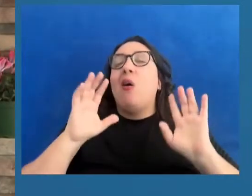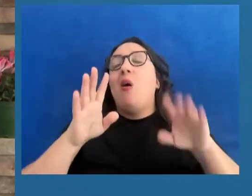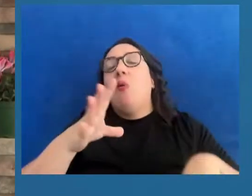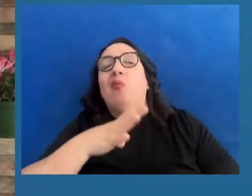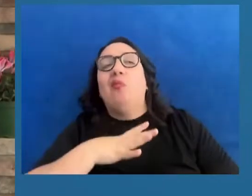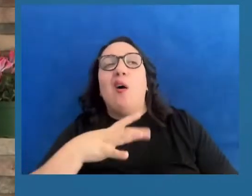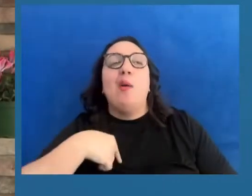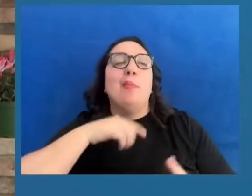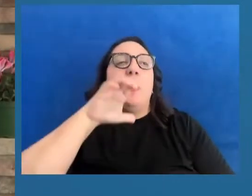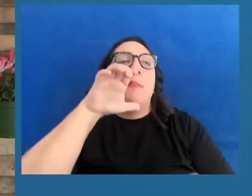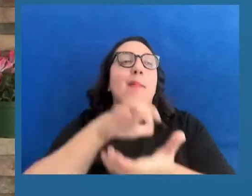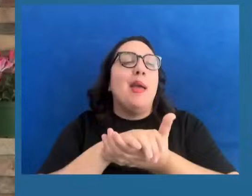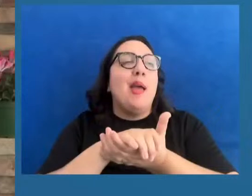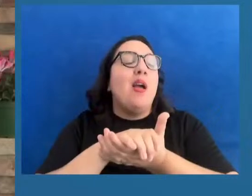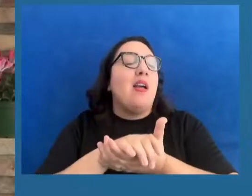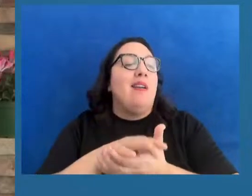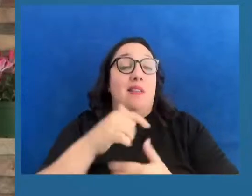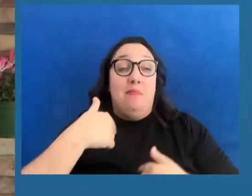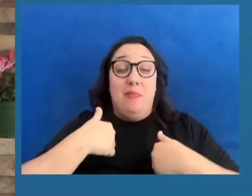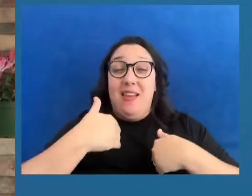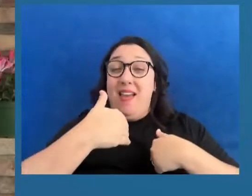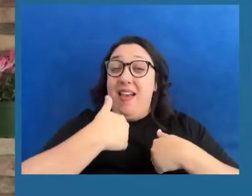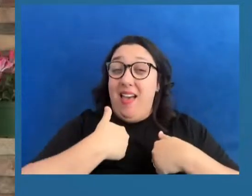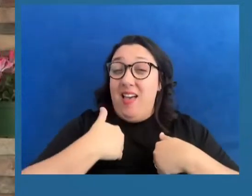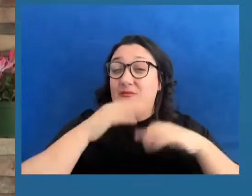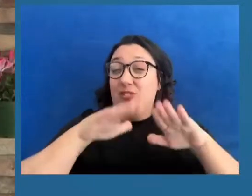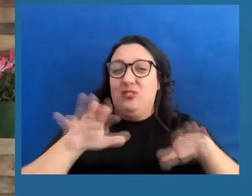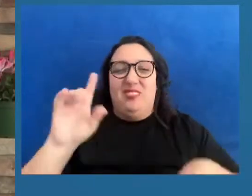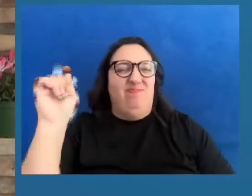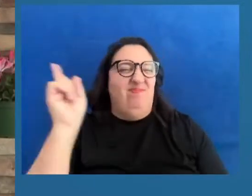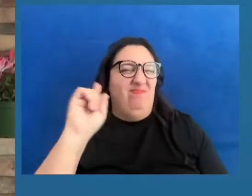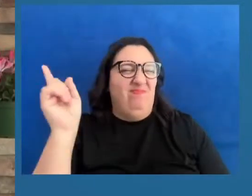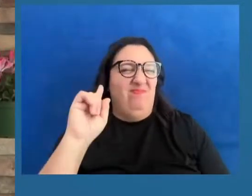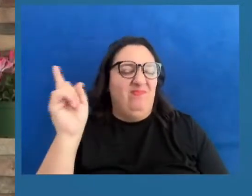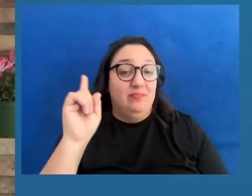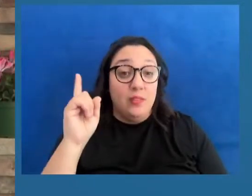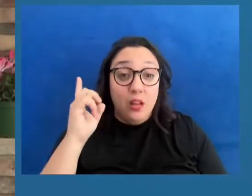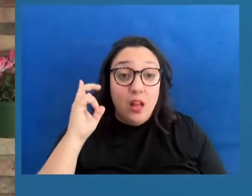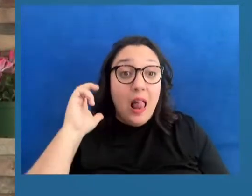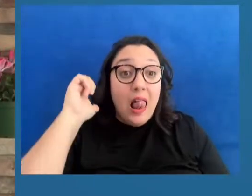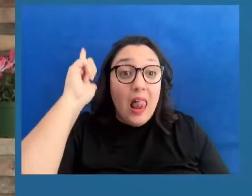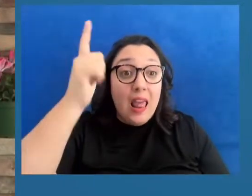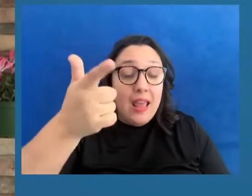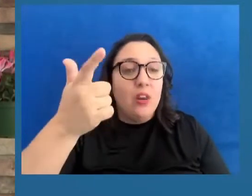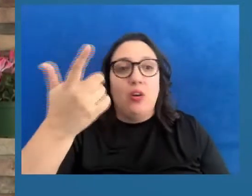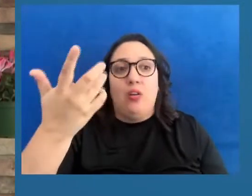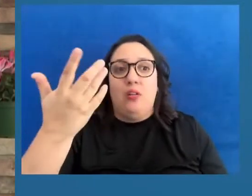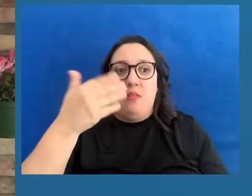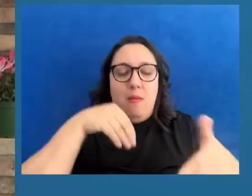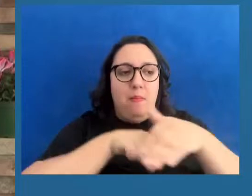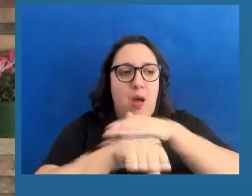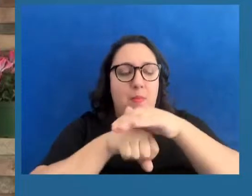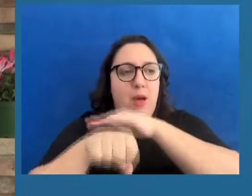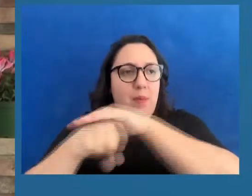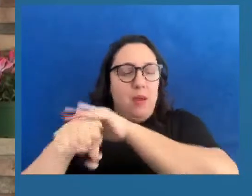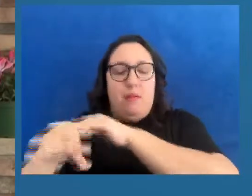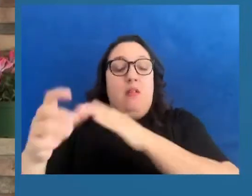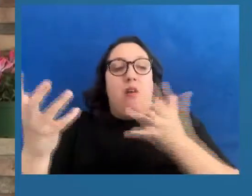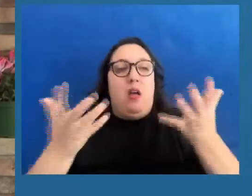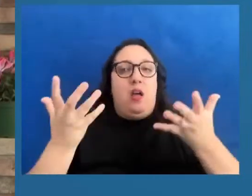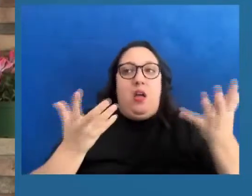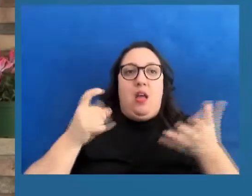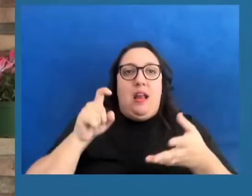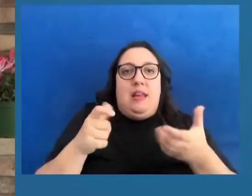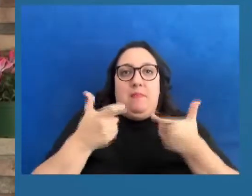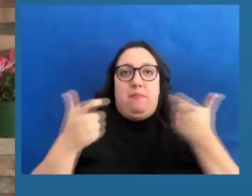2 later, all these gray hair and thinning hairline. I needed a bigger house. But that starter house I had helped launch